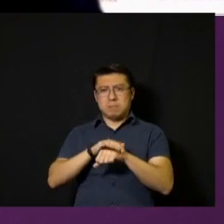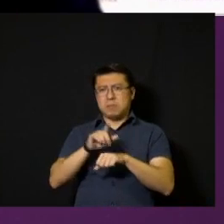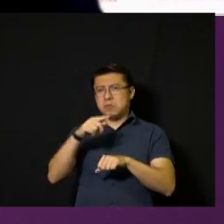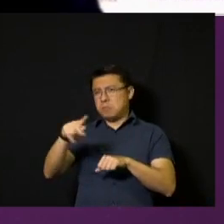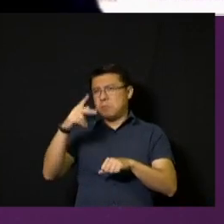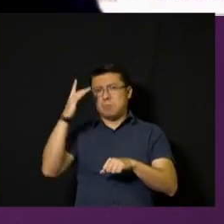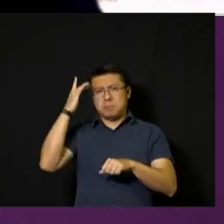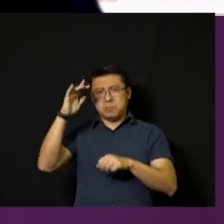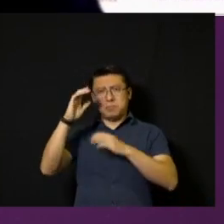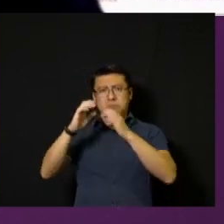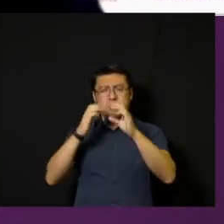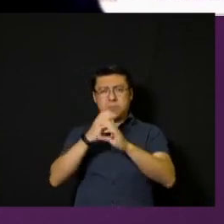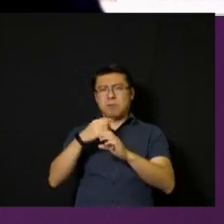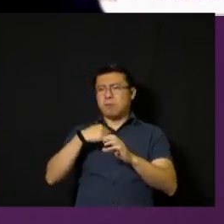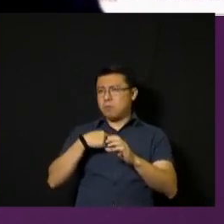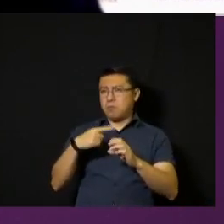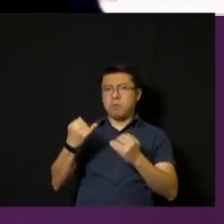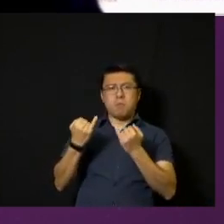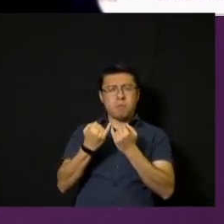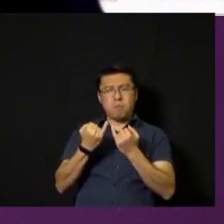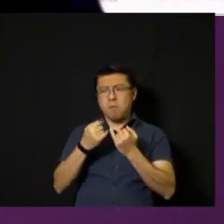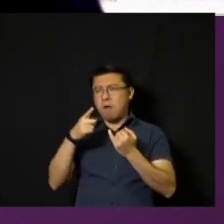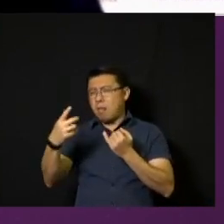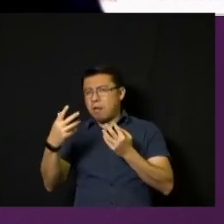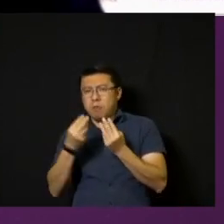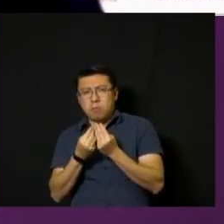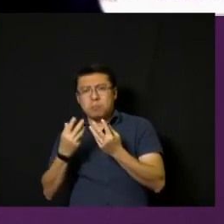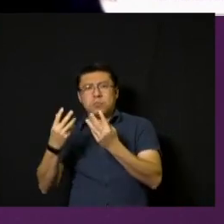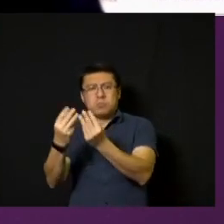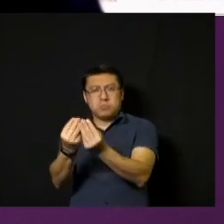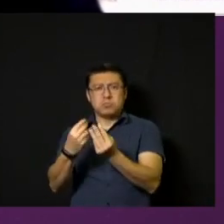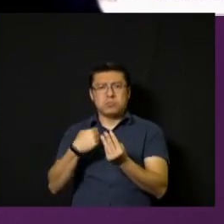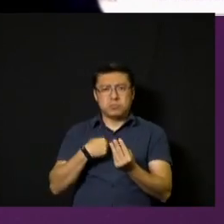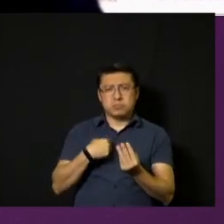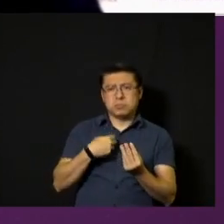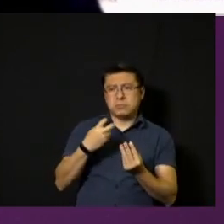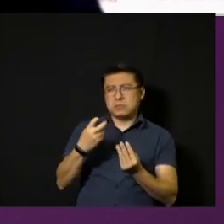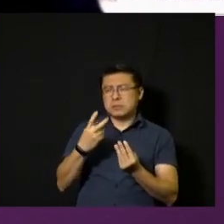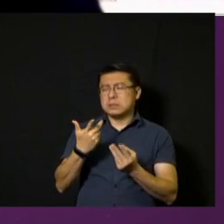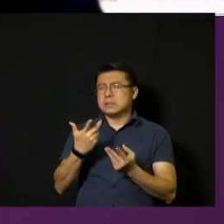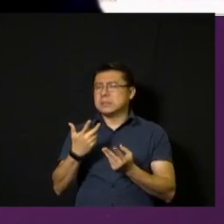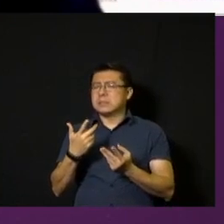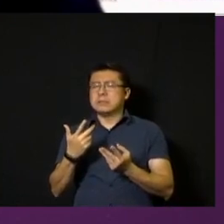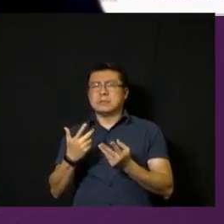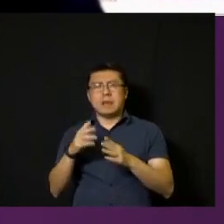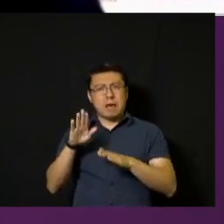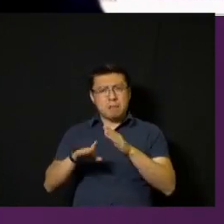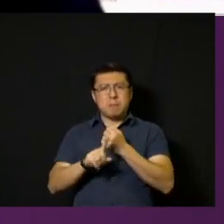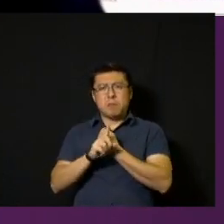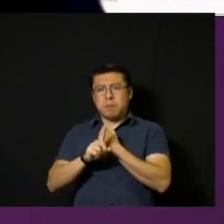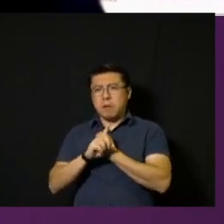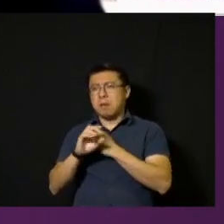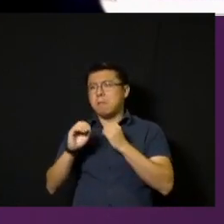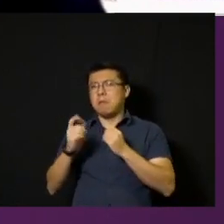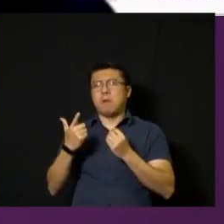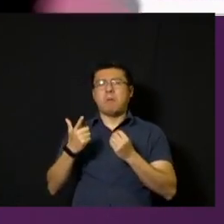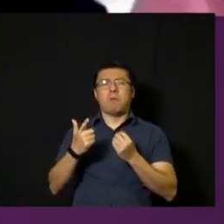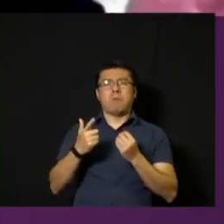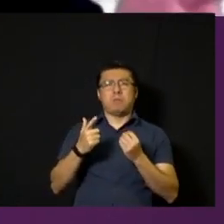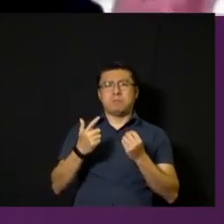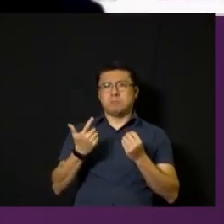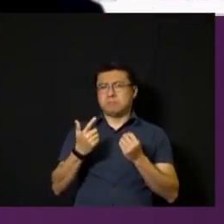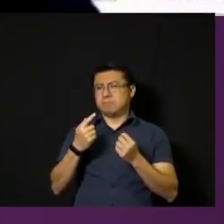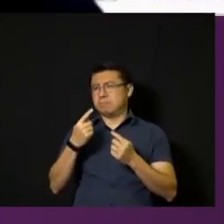my birthdays, their birthdays. We have been in good things, bad things. This will lead you not only